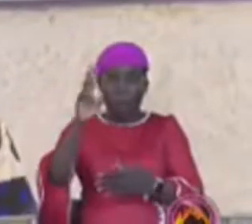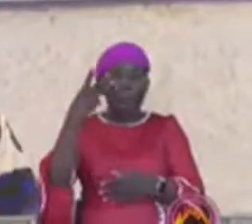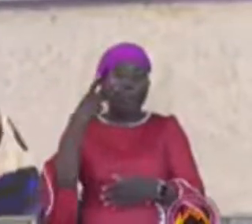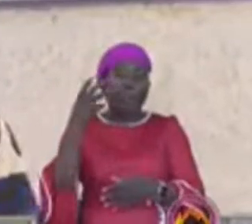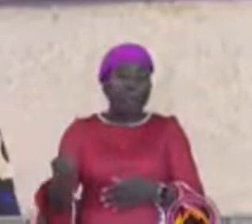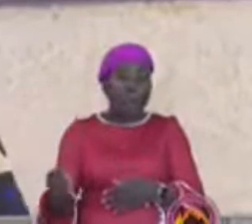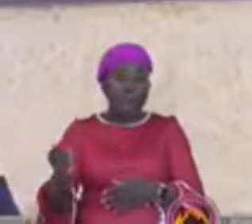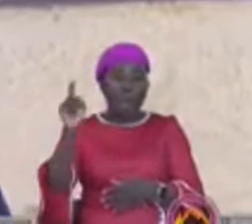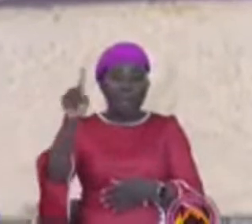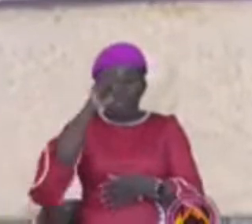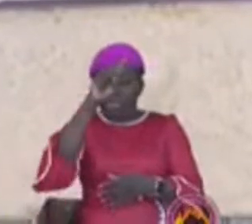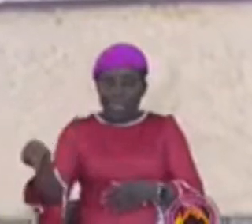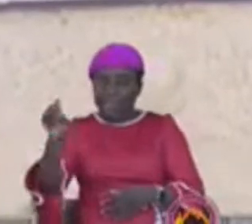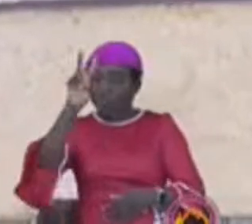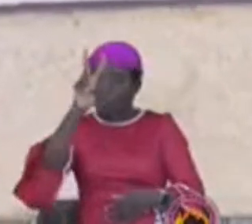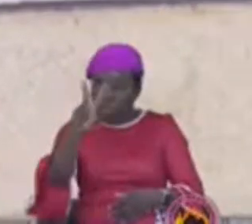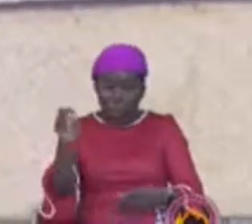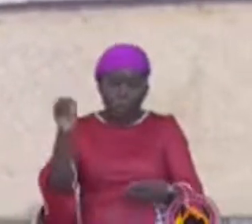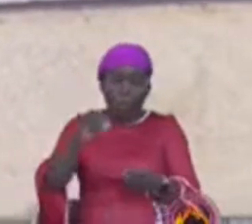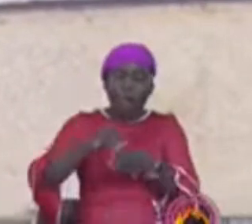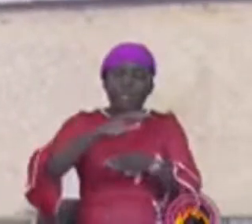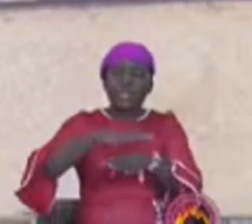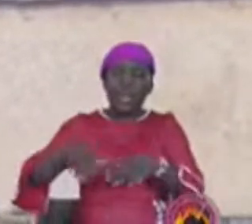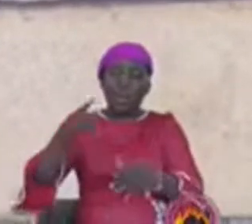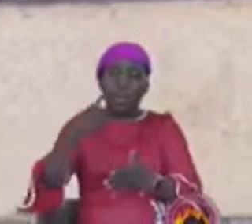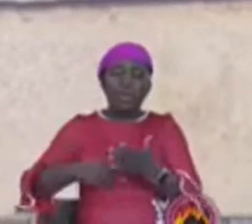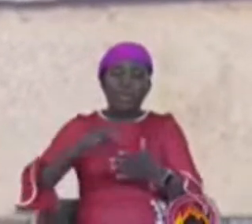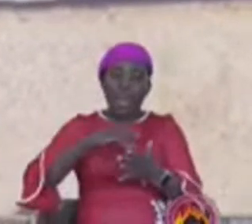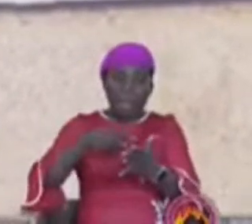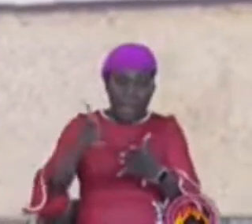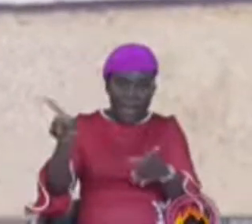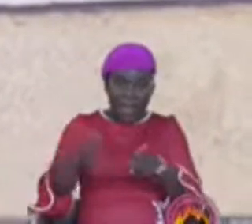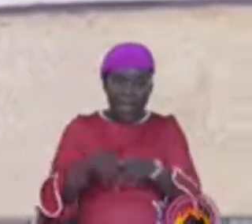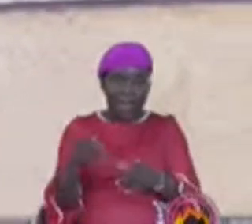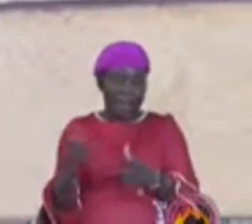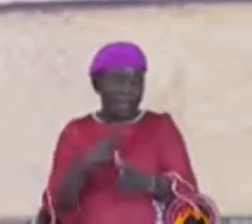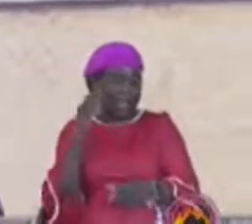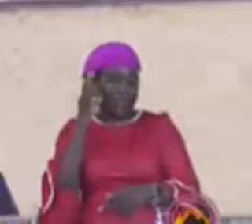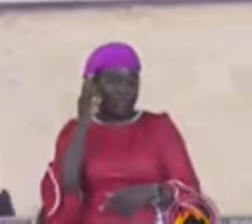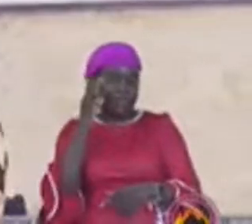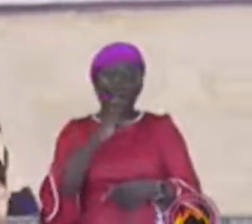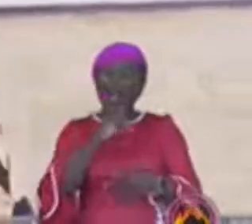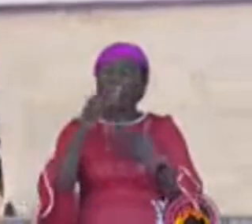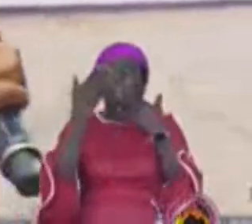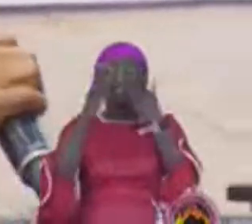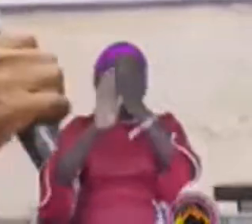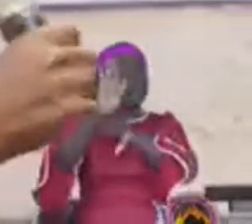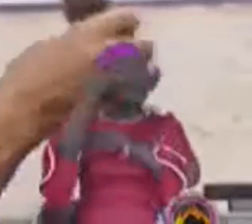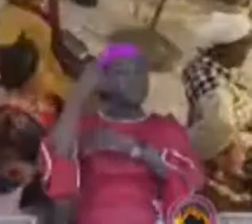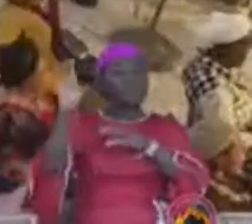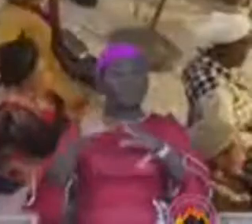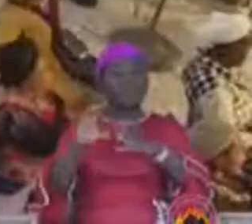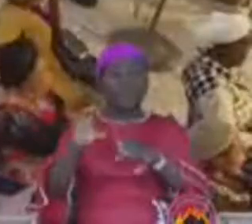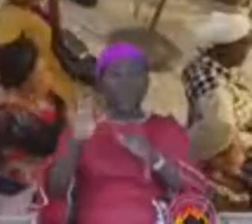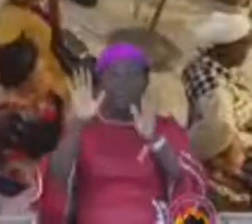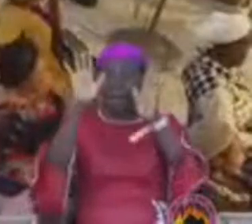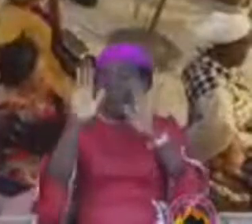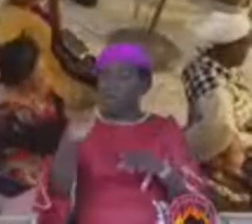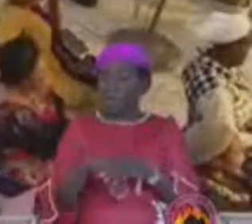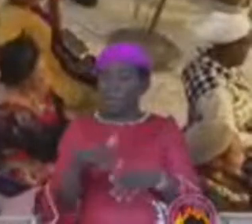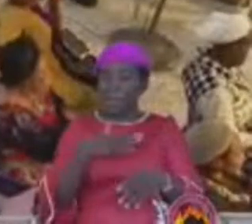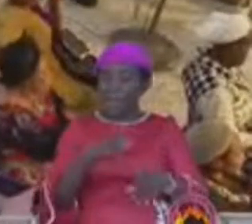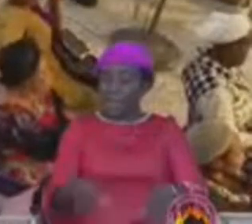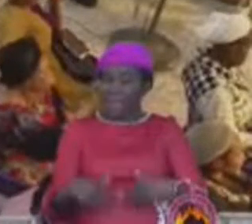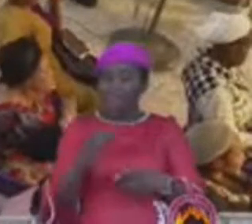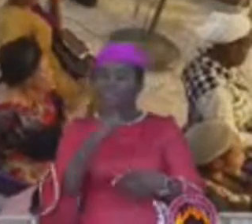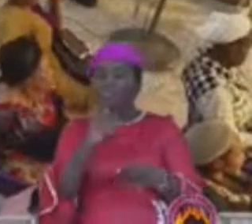God that he did not put me to shame. I was scared, but God did miracle in my life. Praise the Lord.